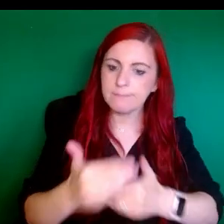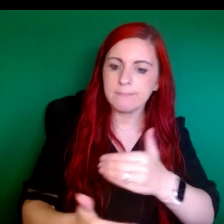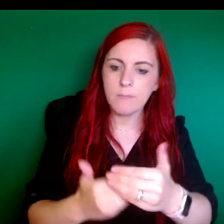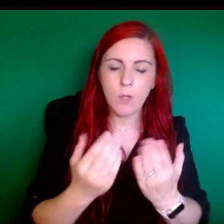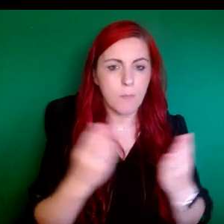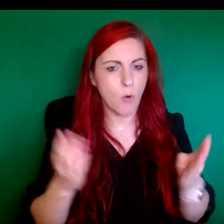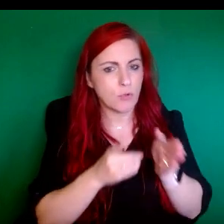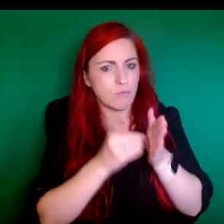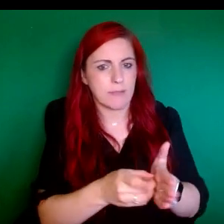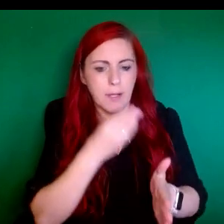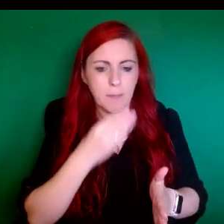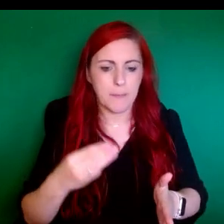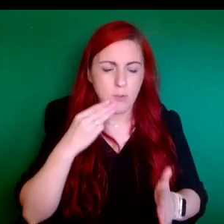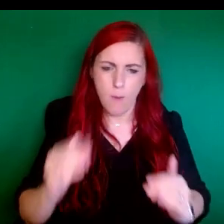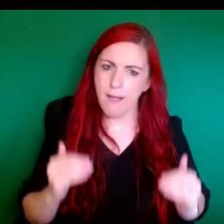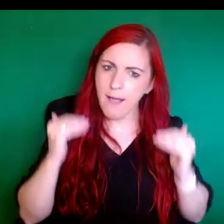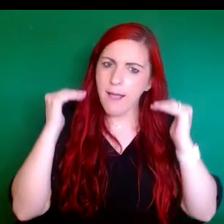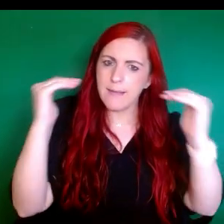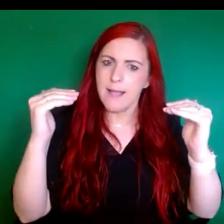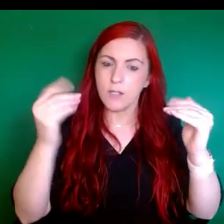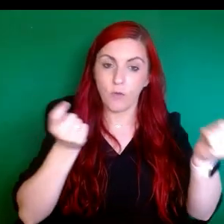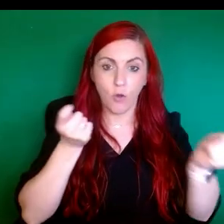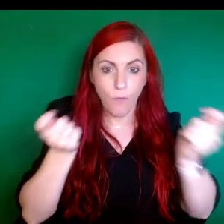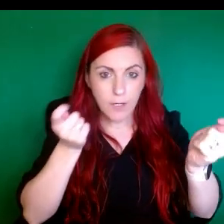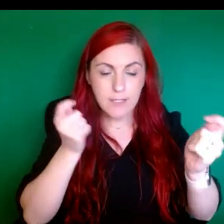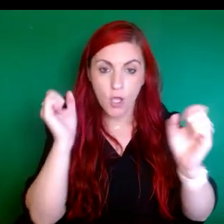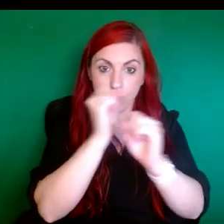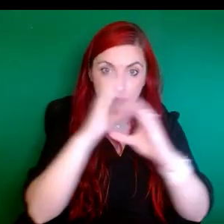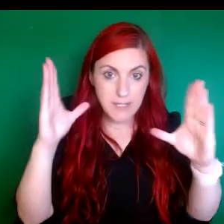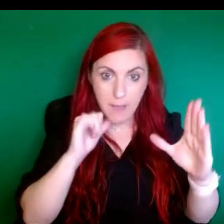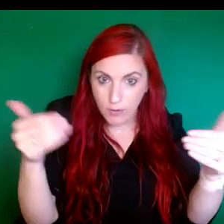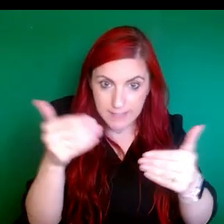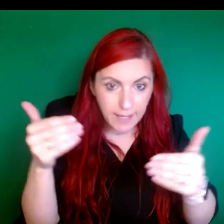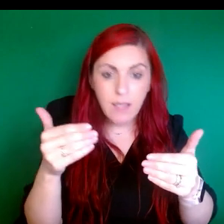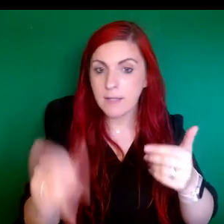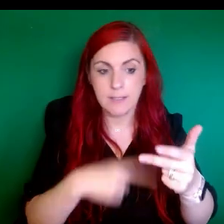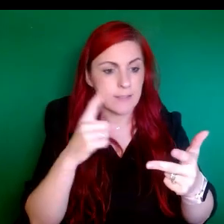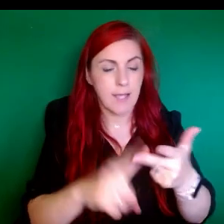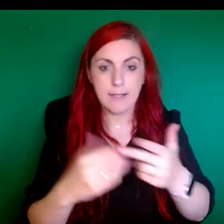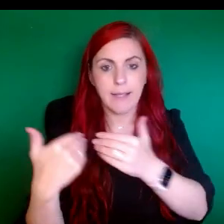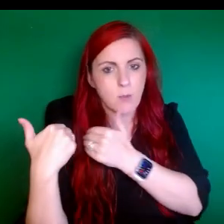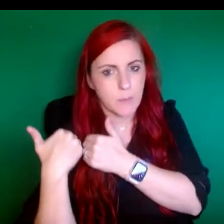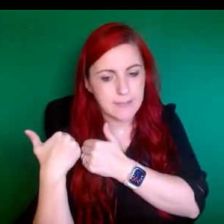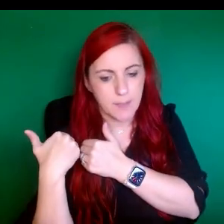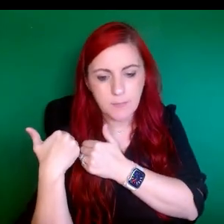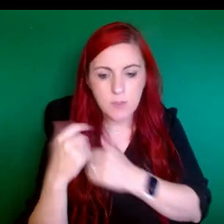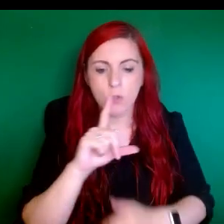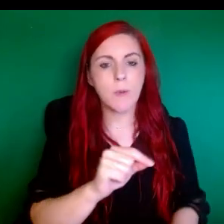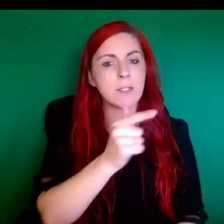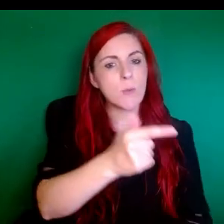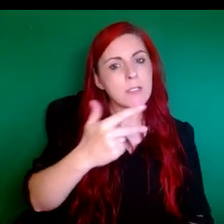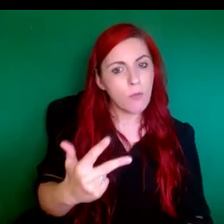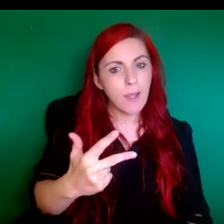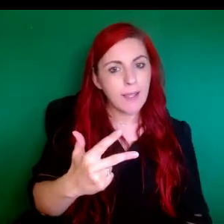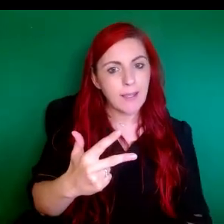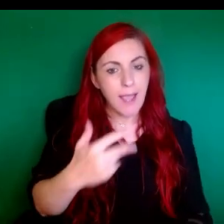governance, transparency and accountability. The 2023 annual report is structured to reflect these standards within our 6 strategic